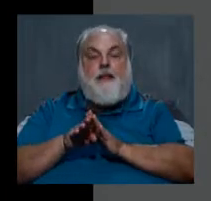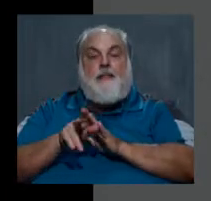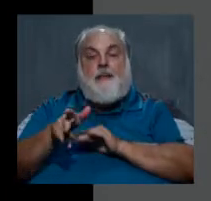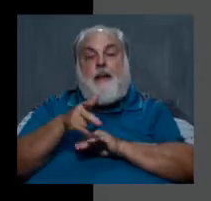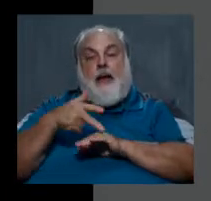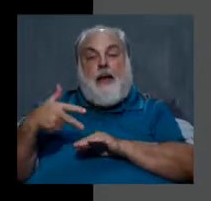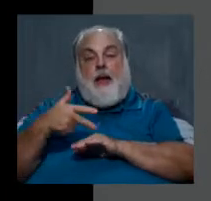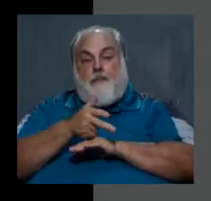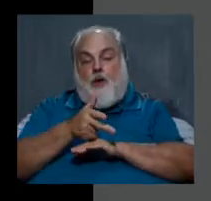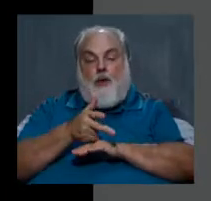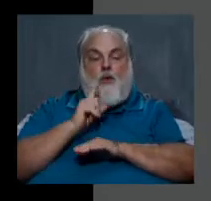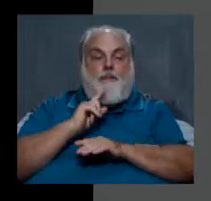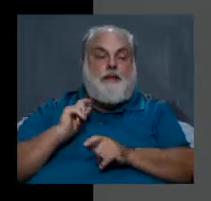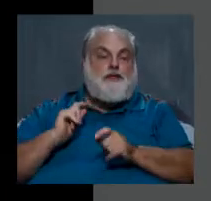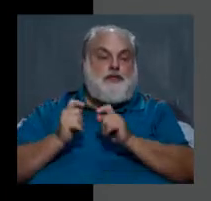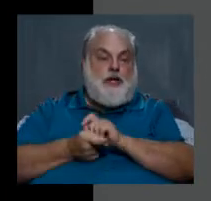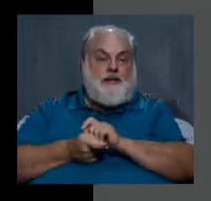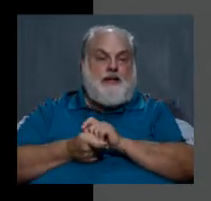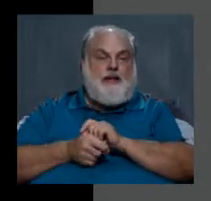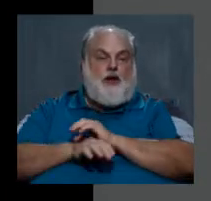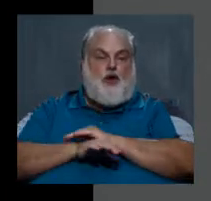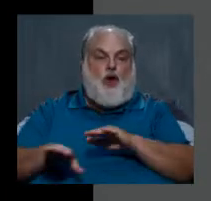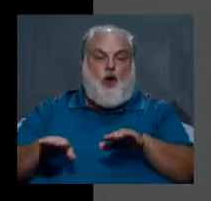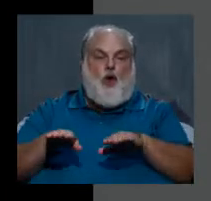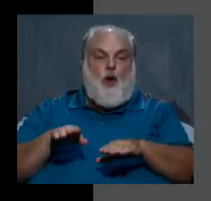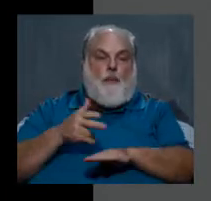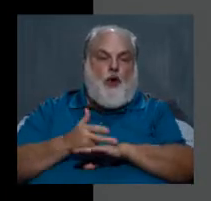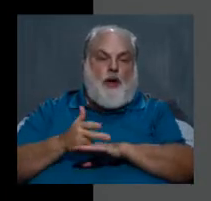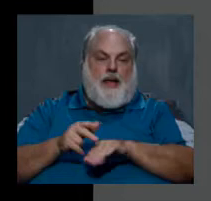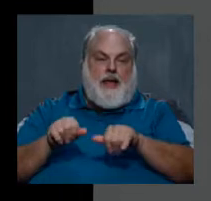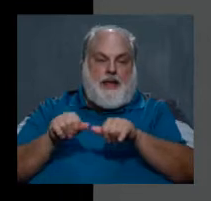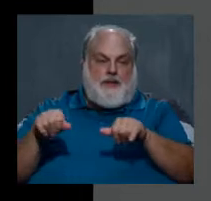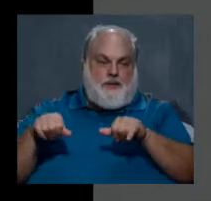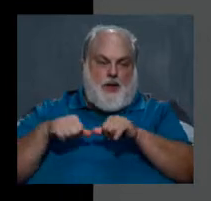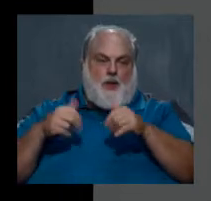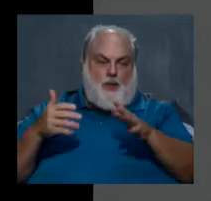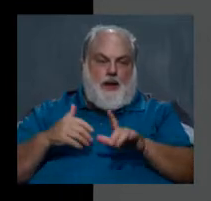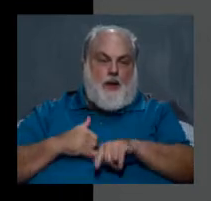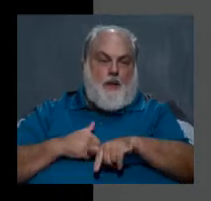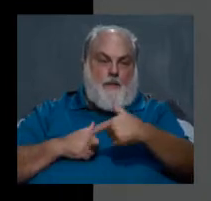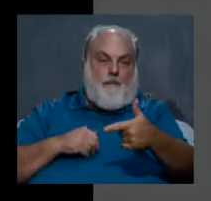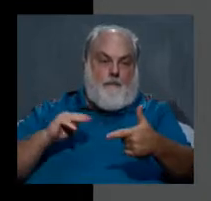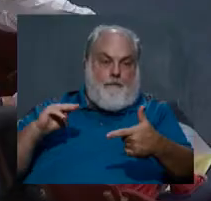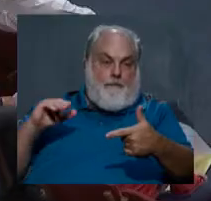drive will be removed and striped as a no-parking zone, and then Nat's going to come forward.